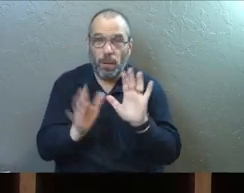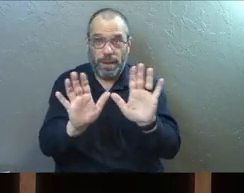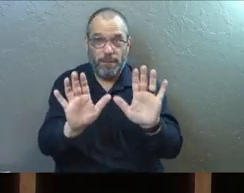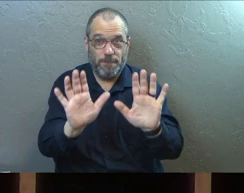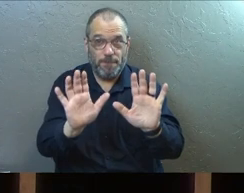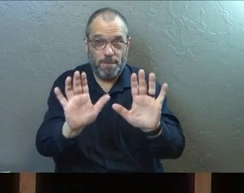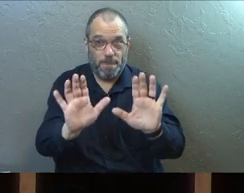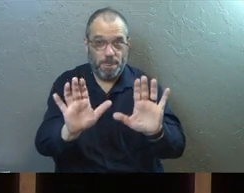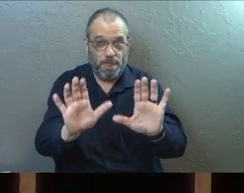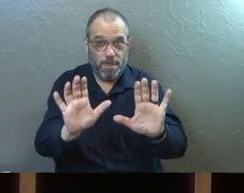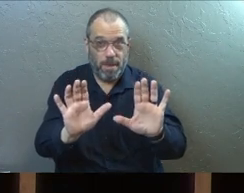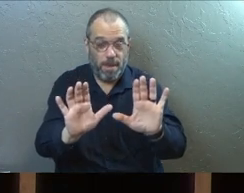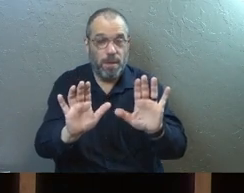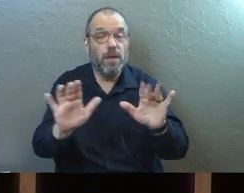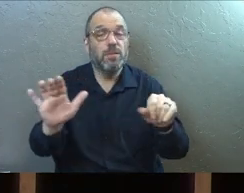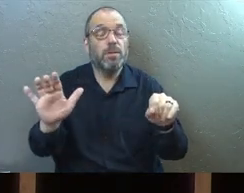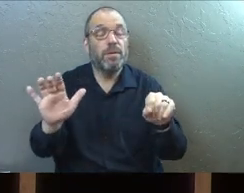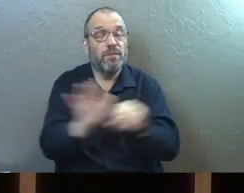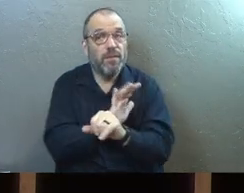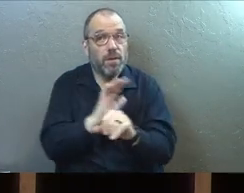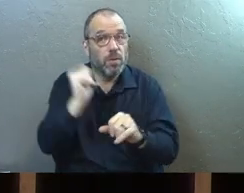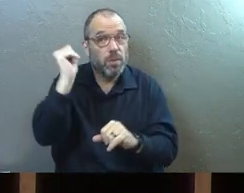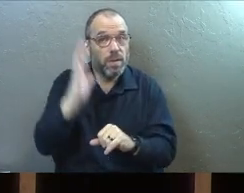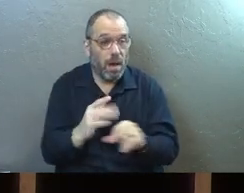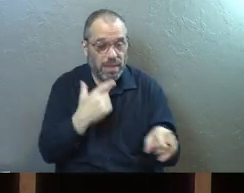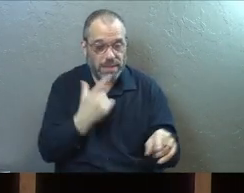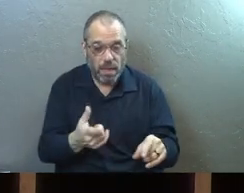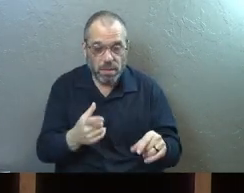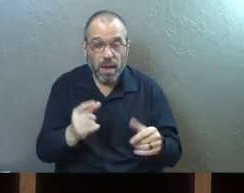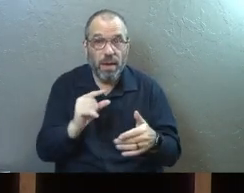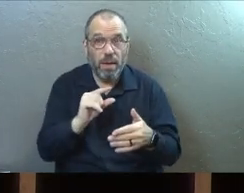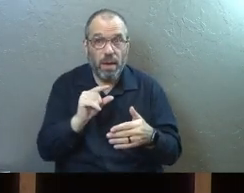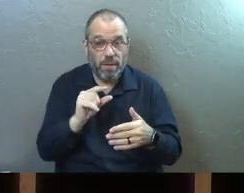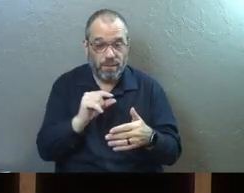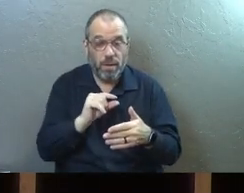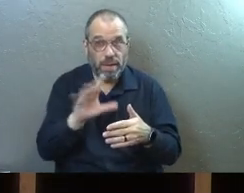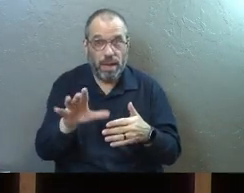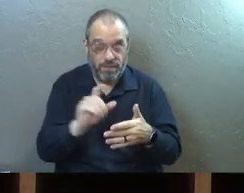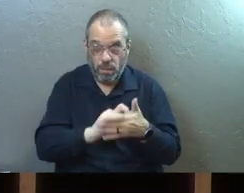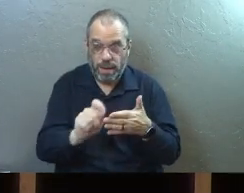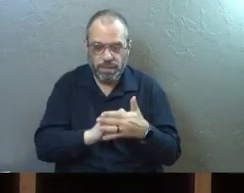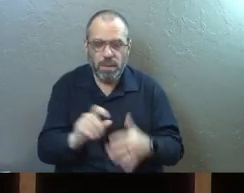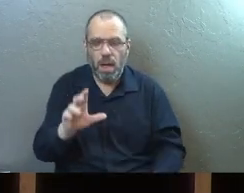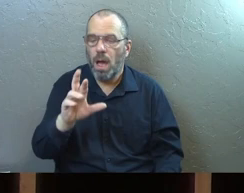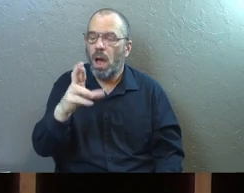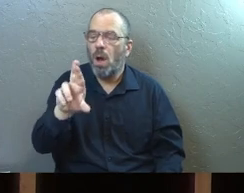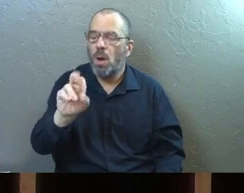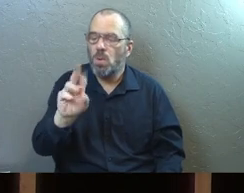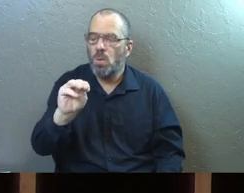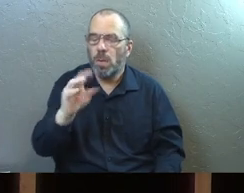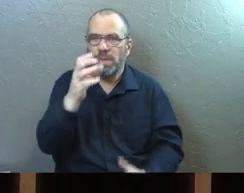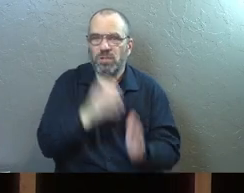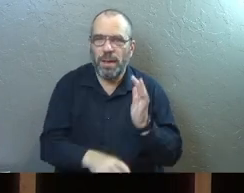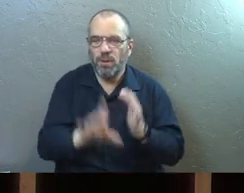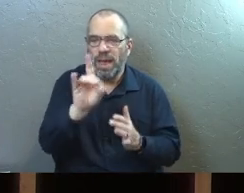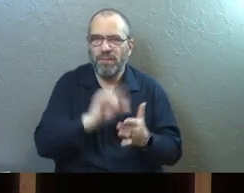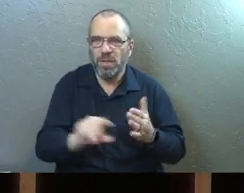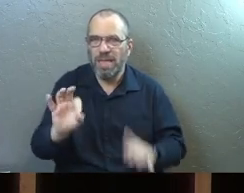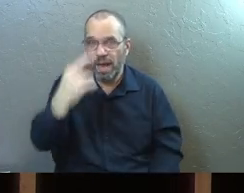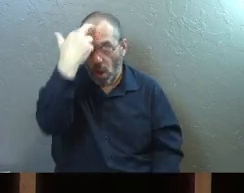need you to see how we can be filled with God the way that this says. So the first verse I'll give you if you're taking notes is Romans 8, verse